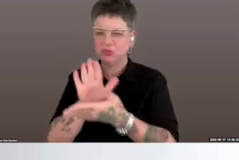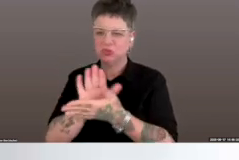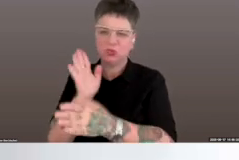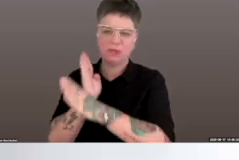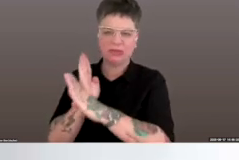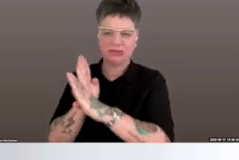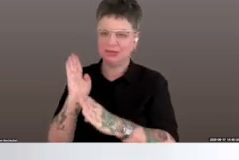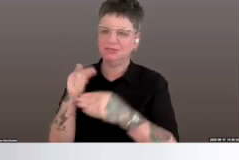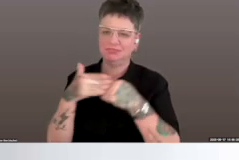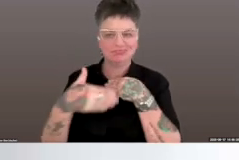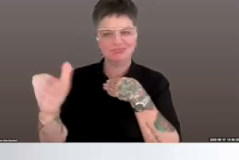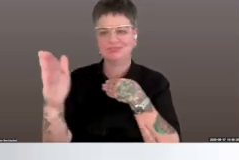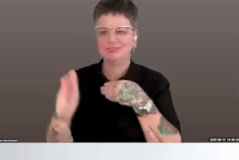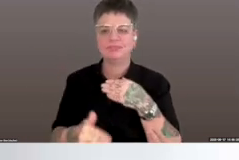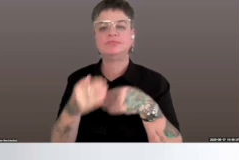slide.